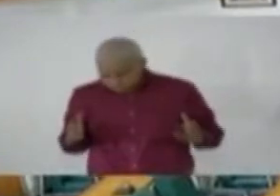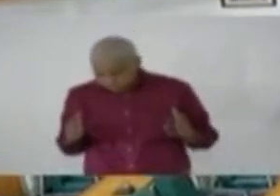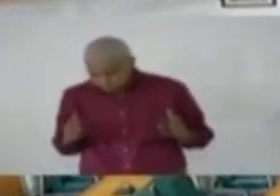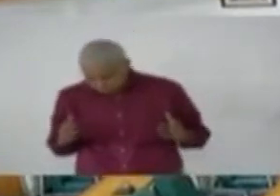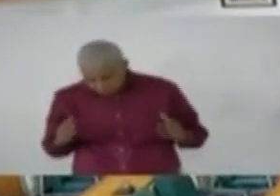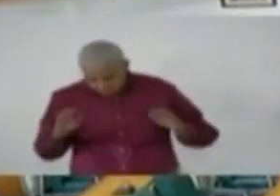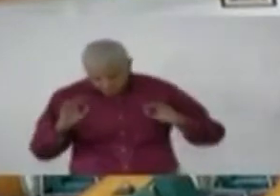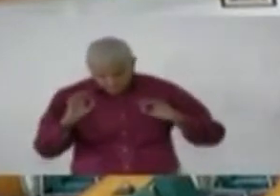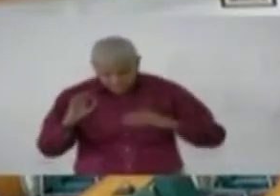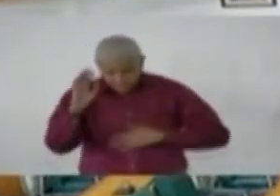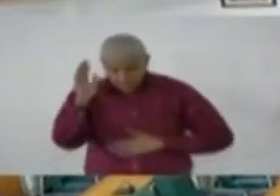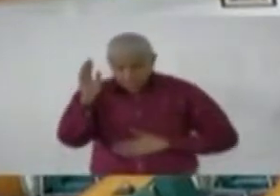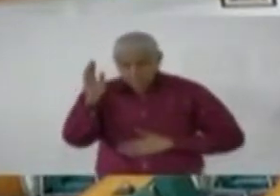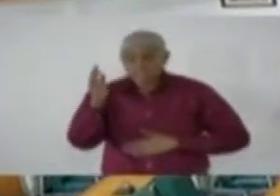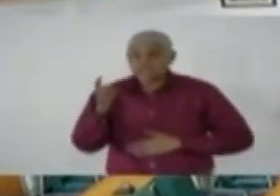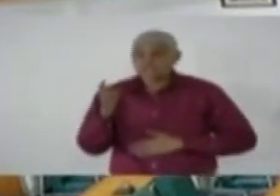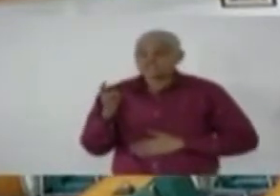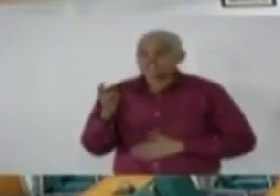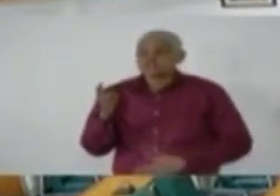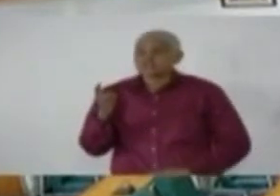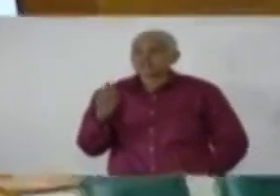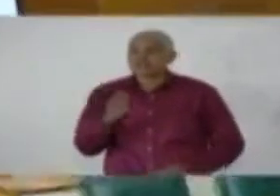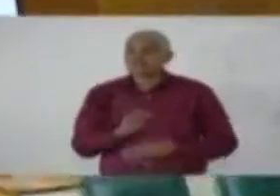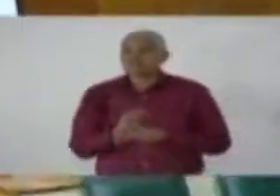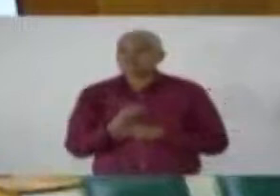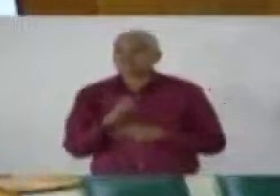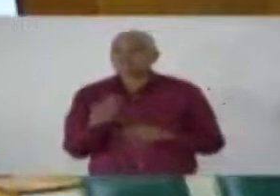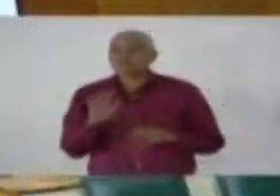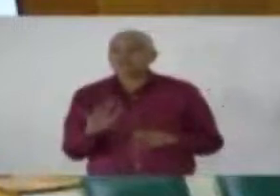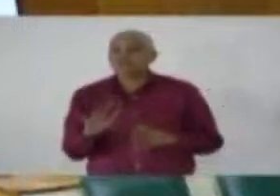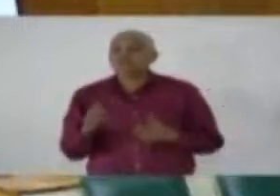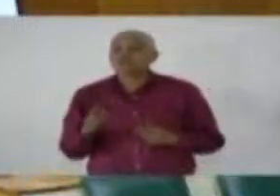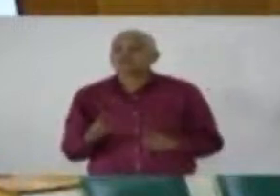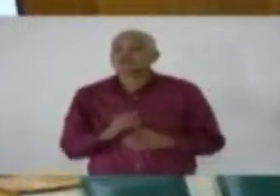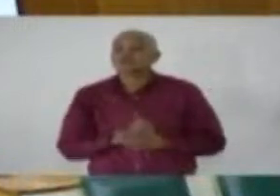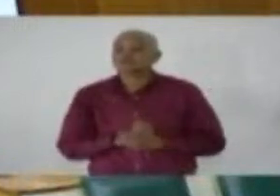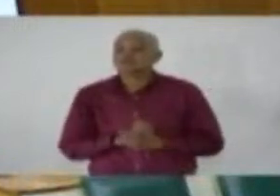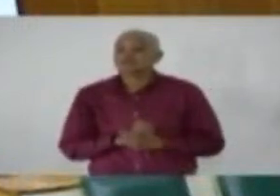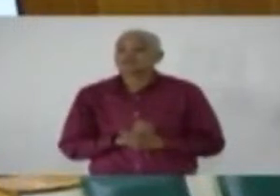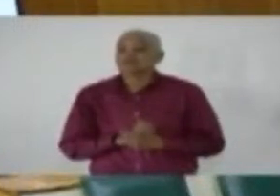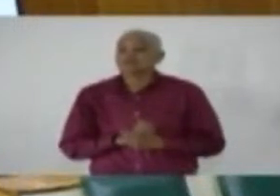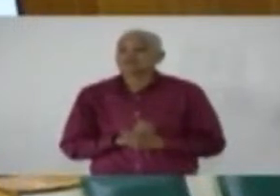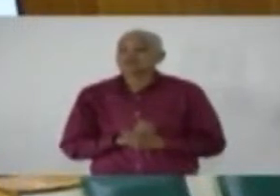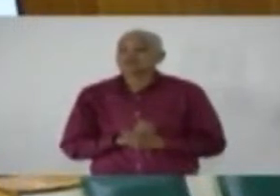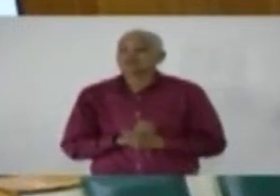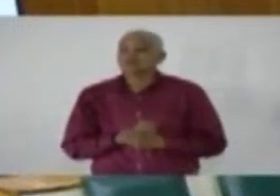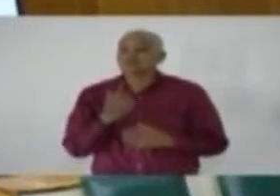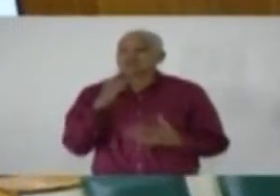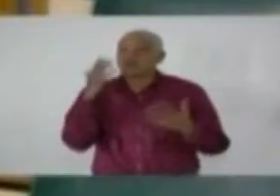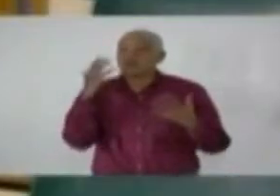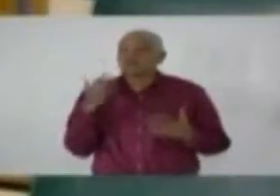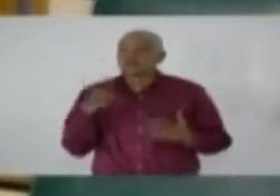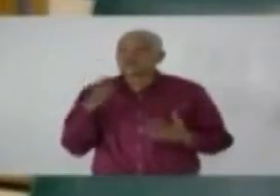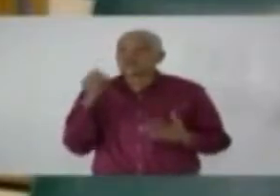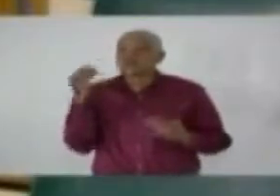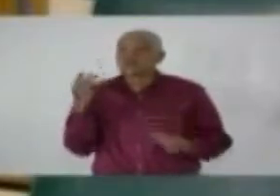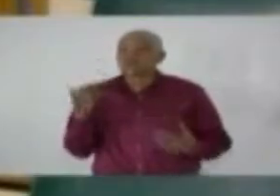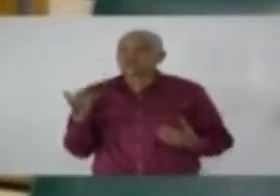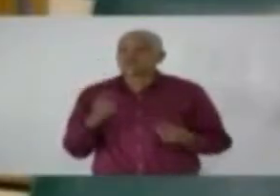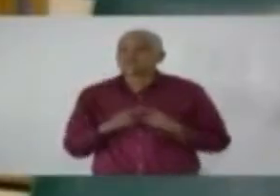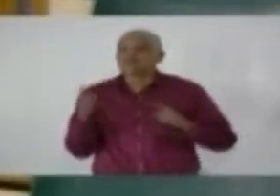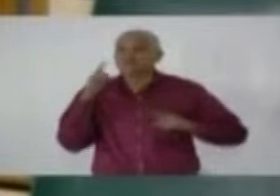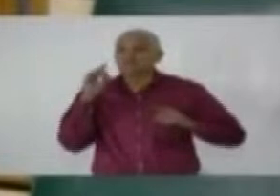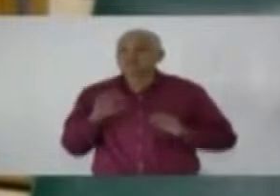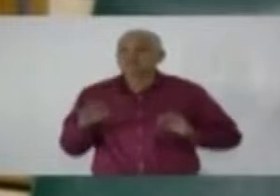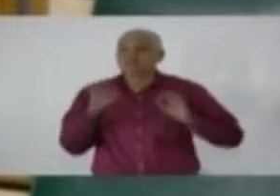Excellent presentation, Minister Hill, and it's unfortunate I have to say this at this time, but I think it's important